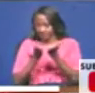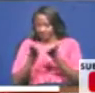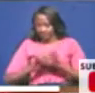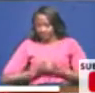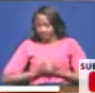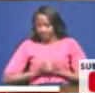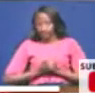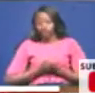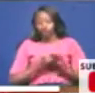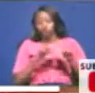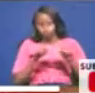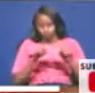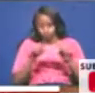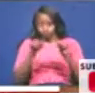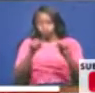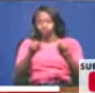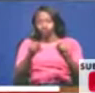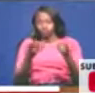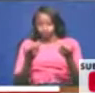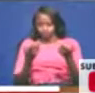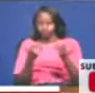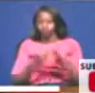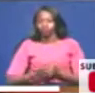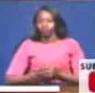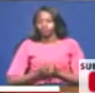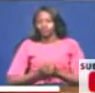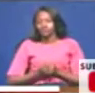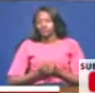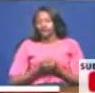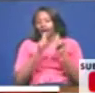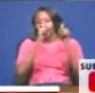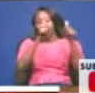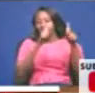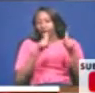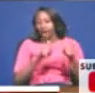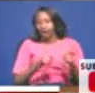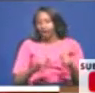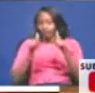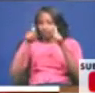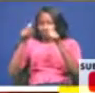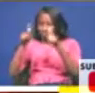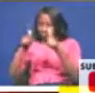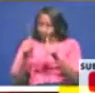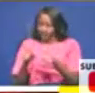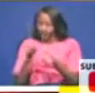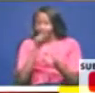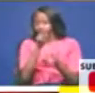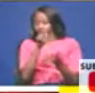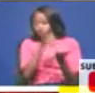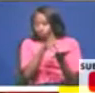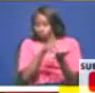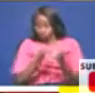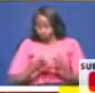to proceed with advertising that position. The